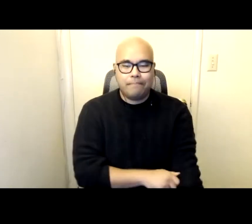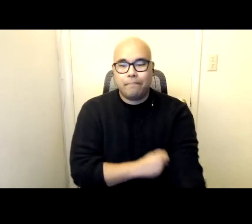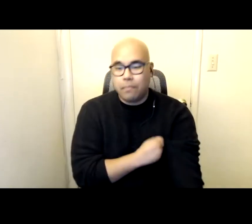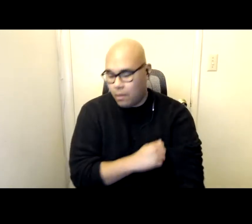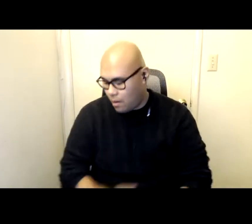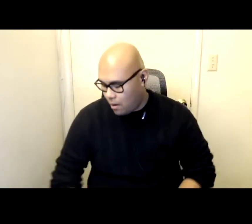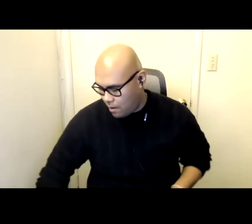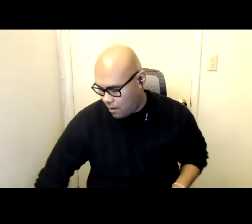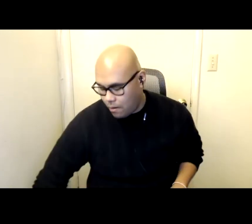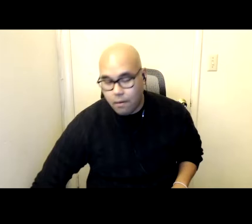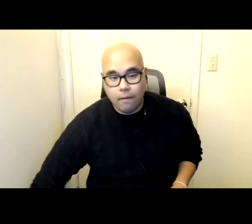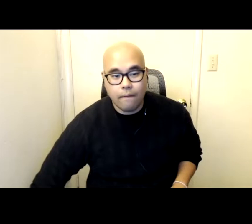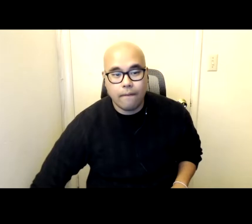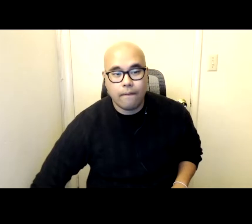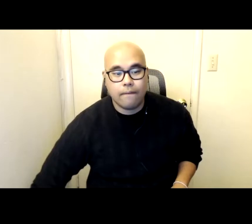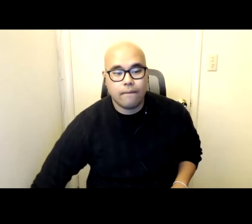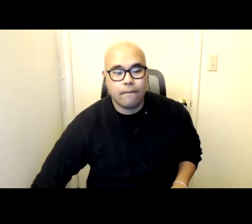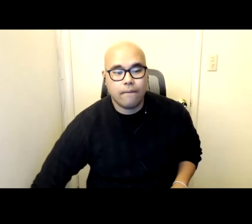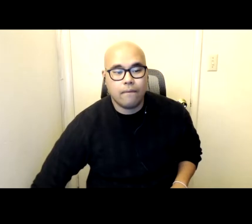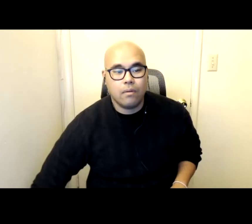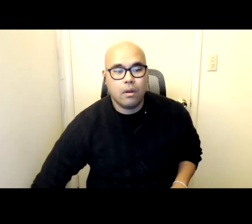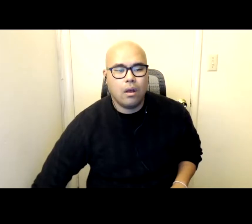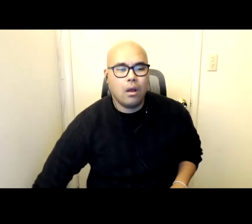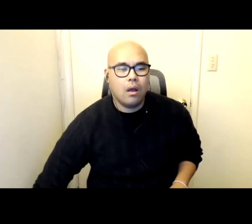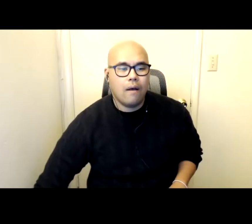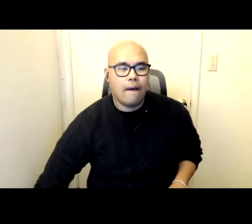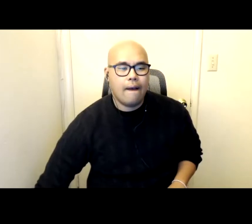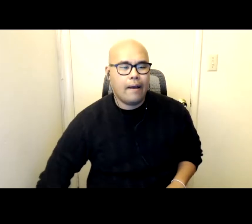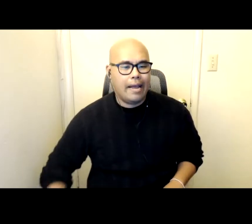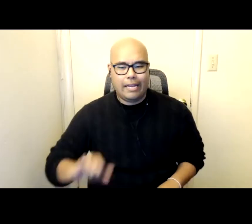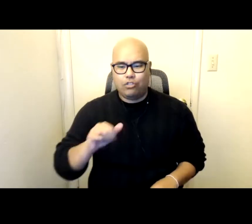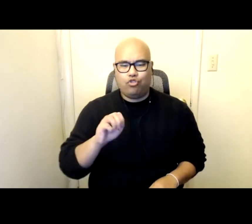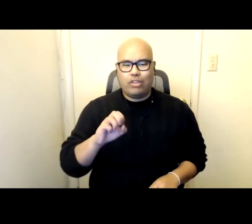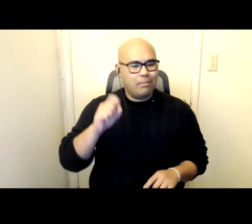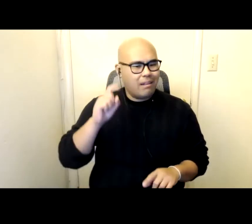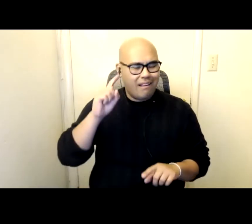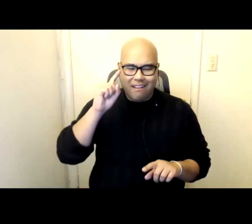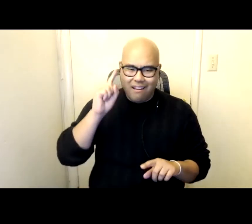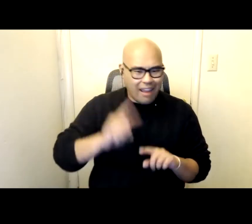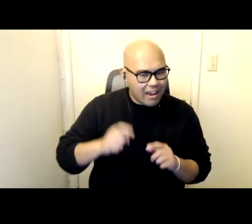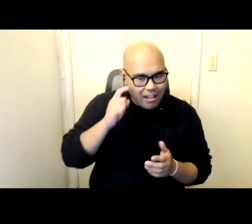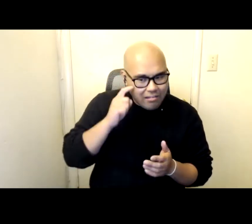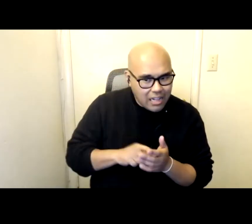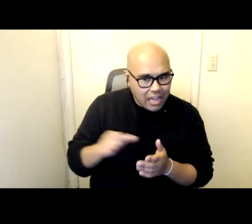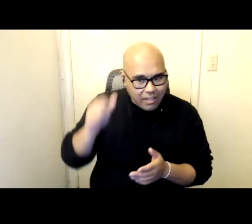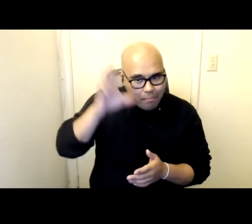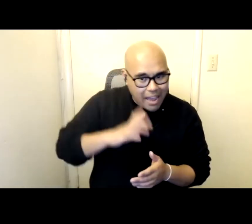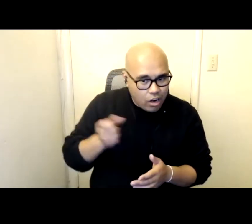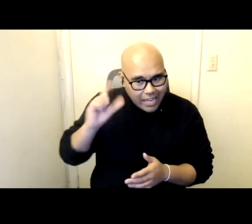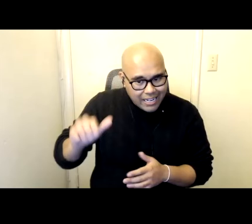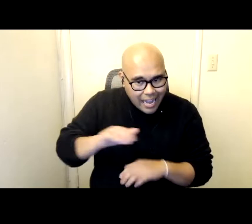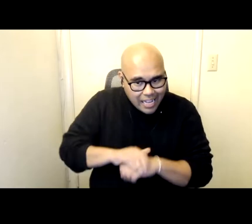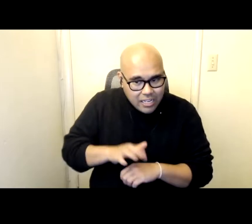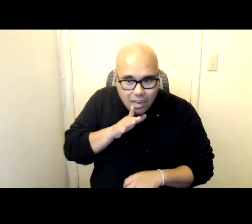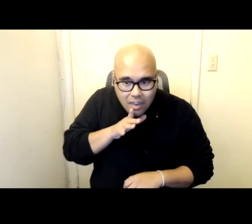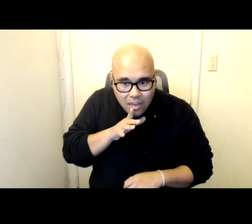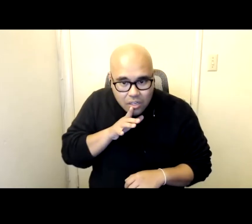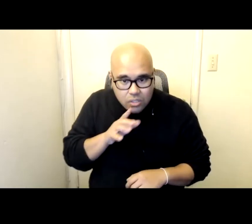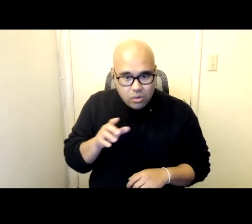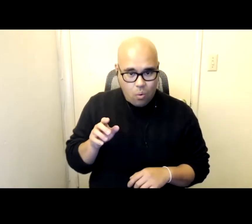James can't tell if the man has understood his English. He shakes his head, then retreats a few